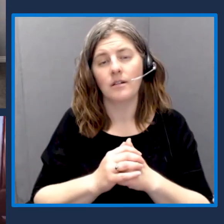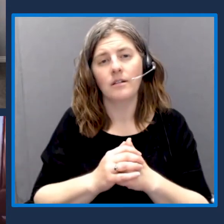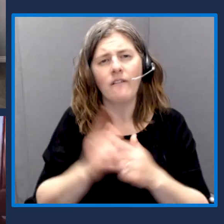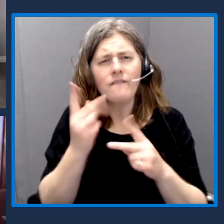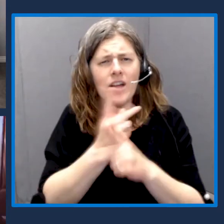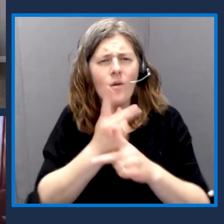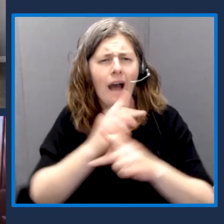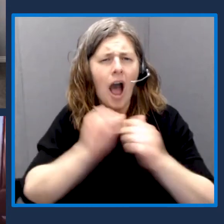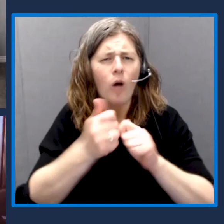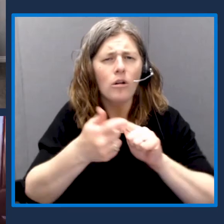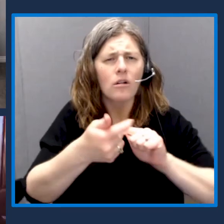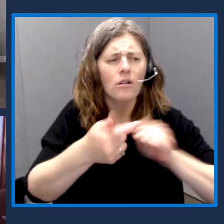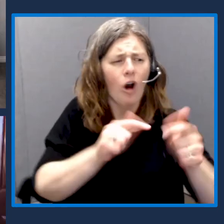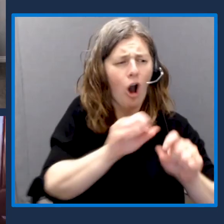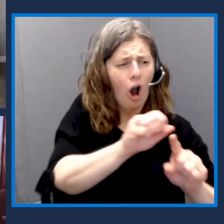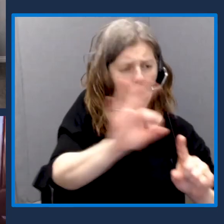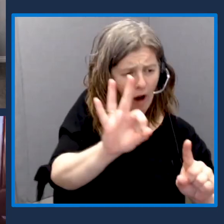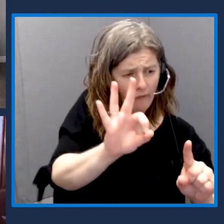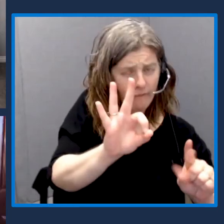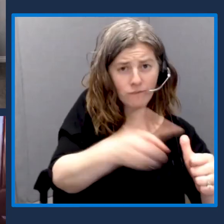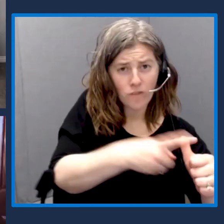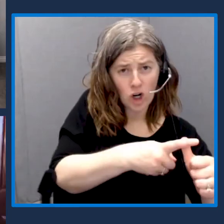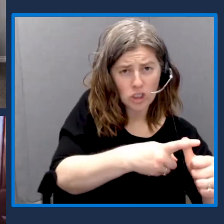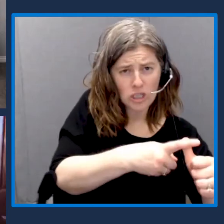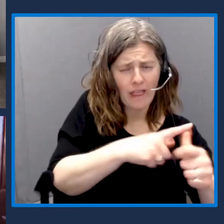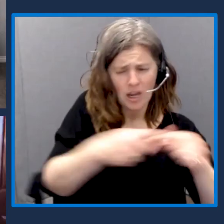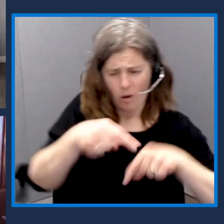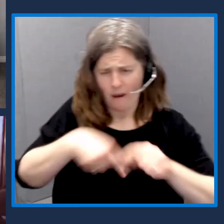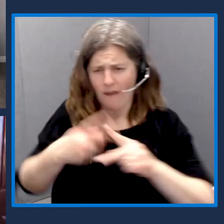figure out how to turn it on because it can get a little